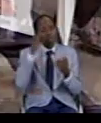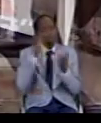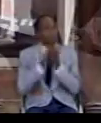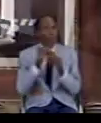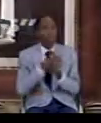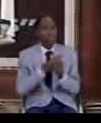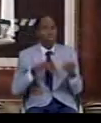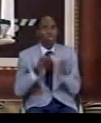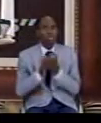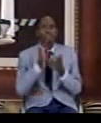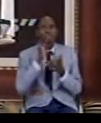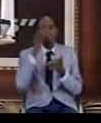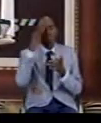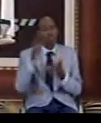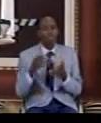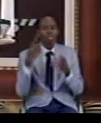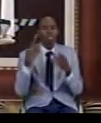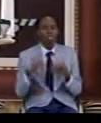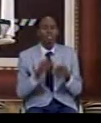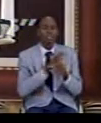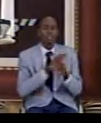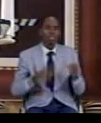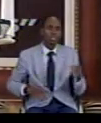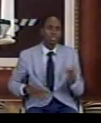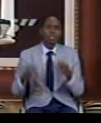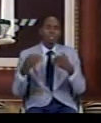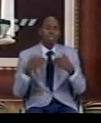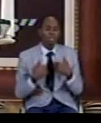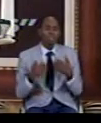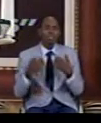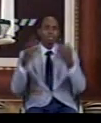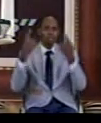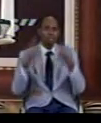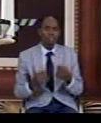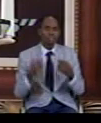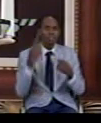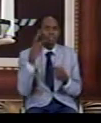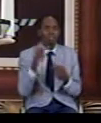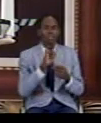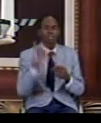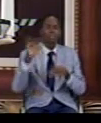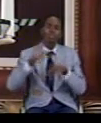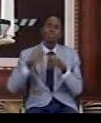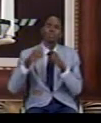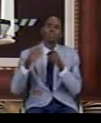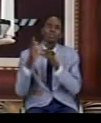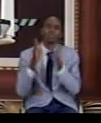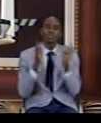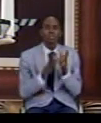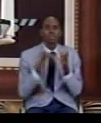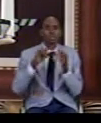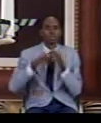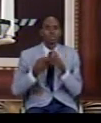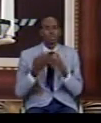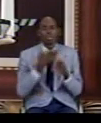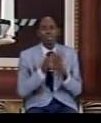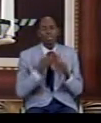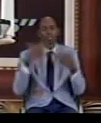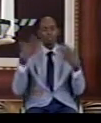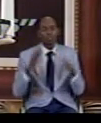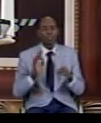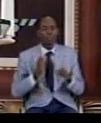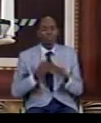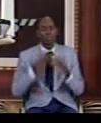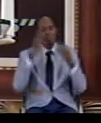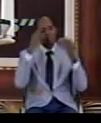has come. Looking unto Jesus, the author and the finisher of our faith, who for the joy that was set